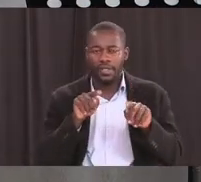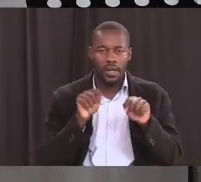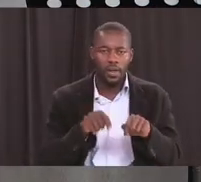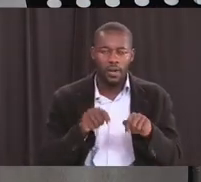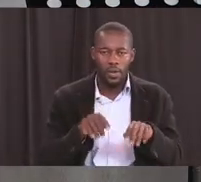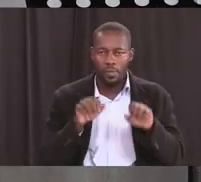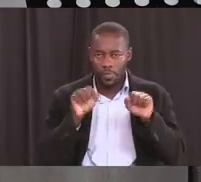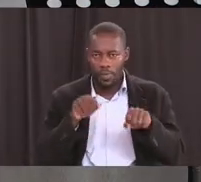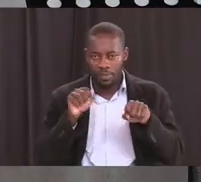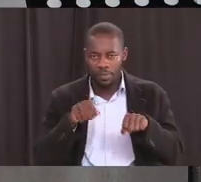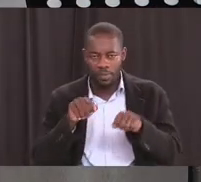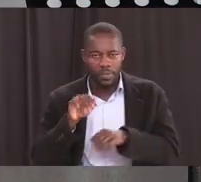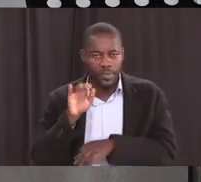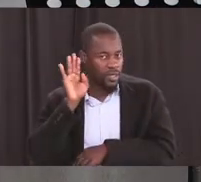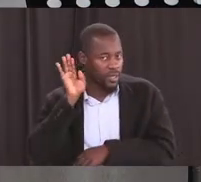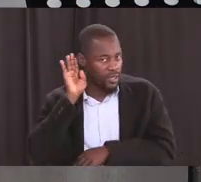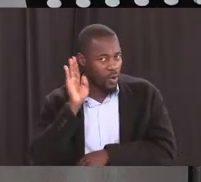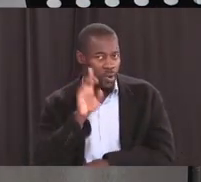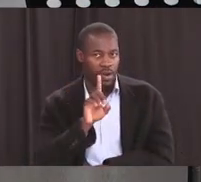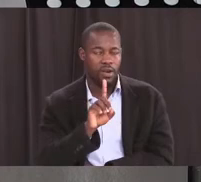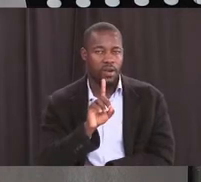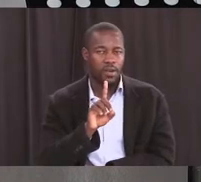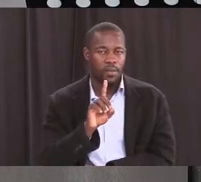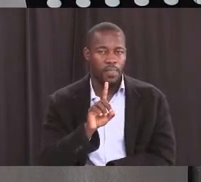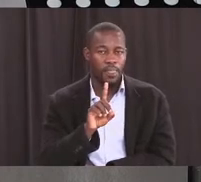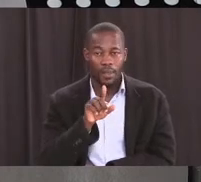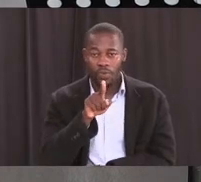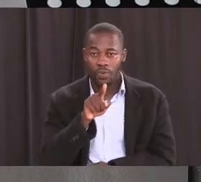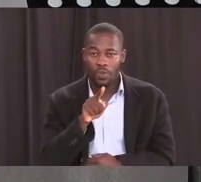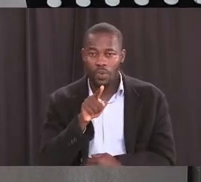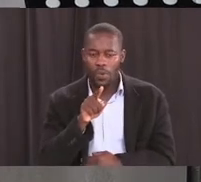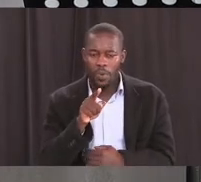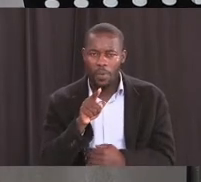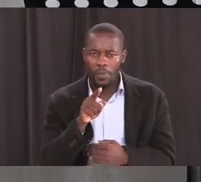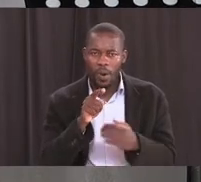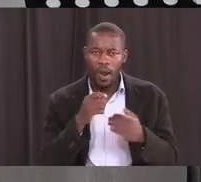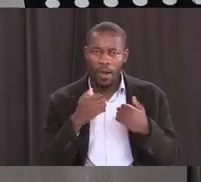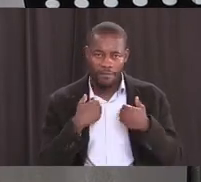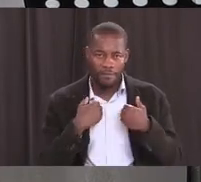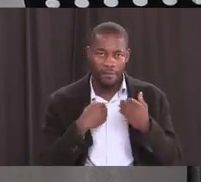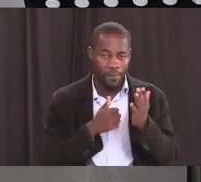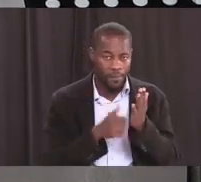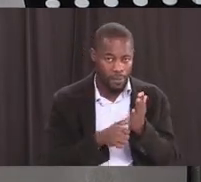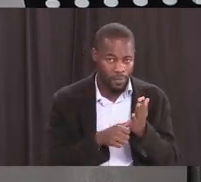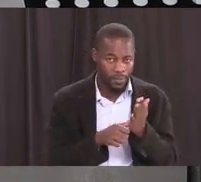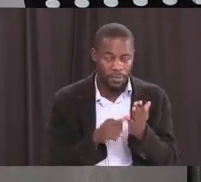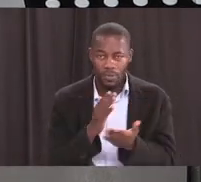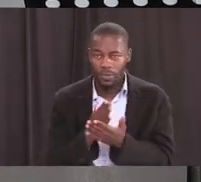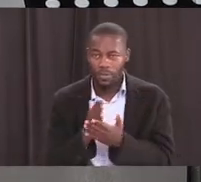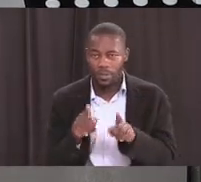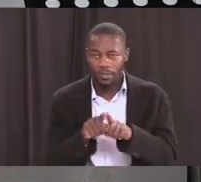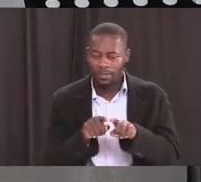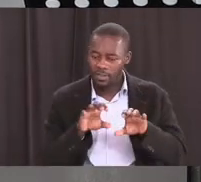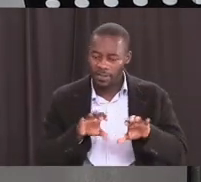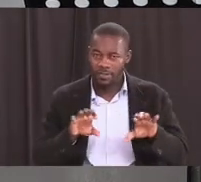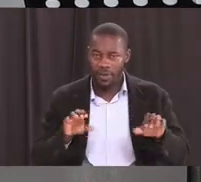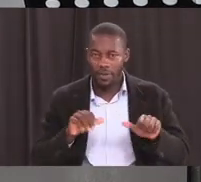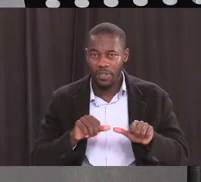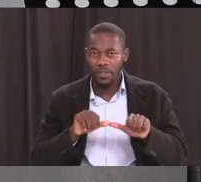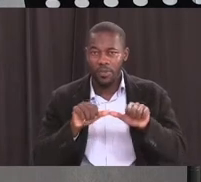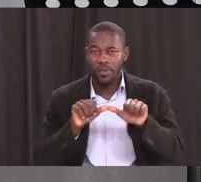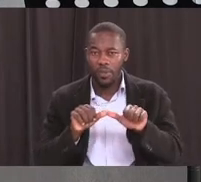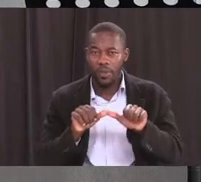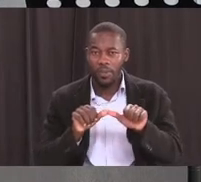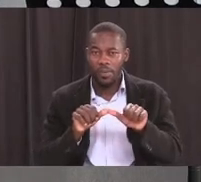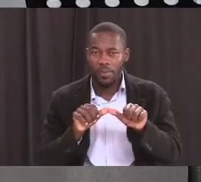hear this, that even though your circumstances may seem hard on all sides, and you don't know,